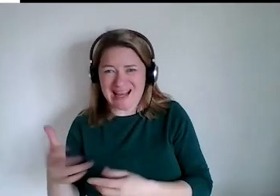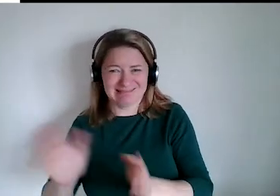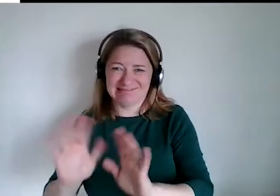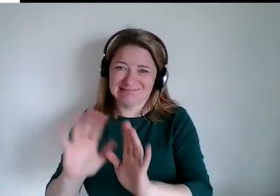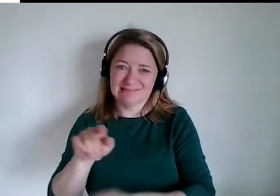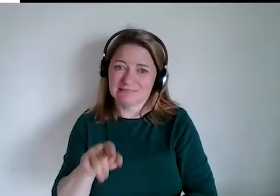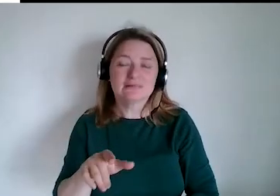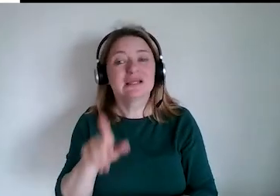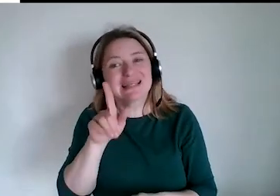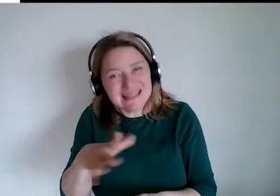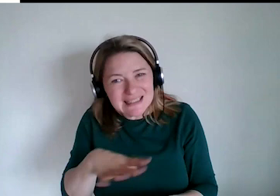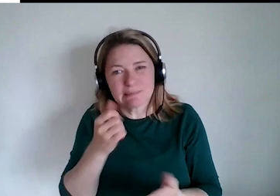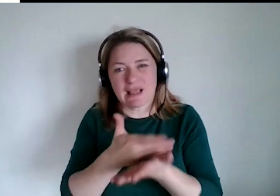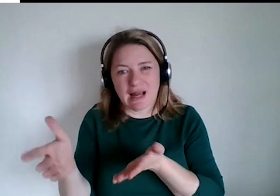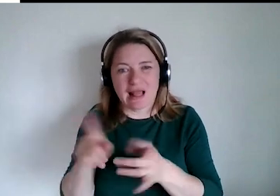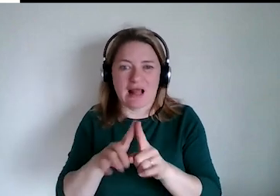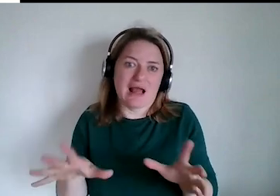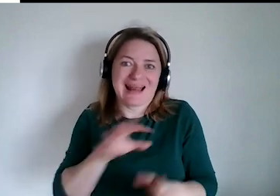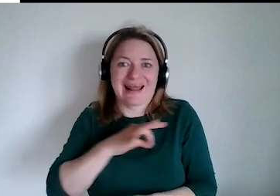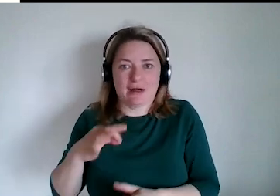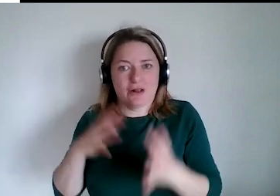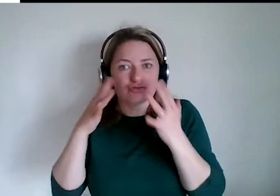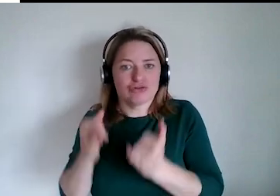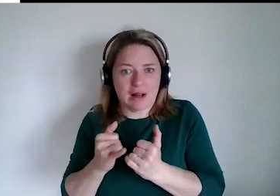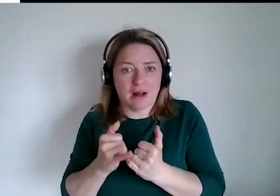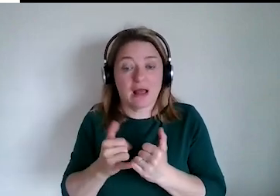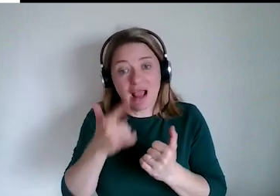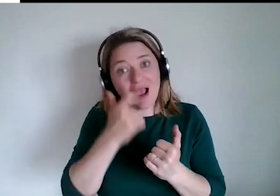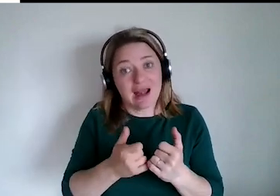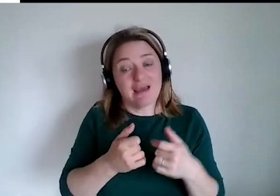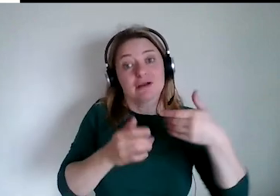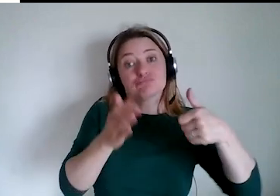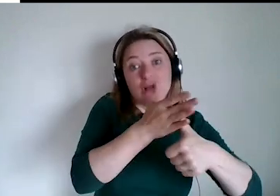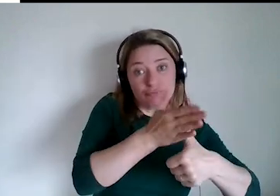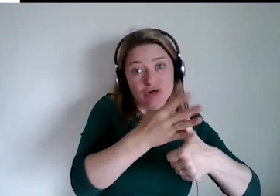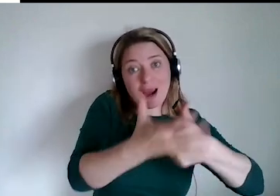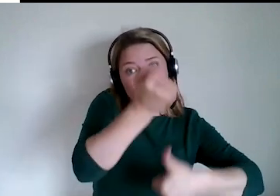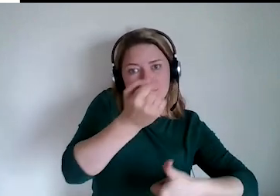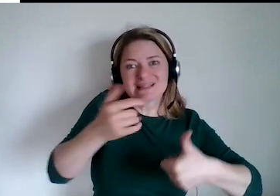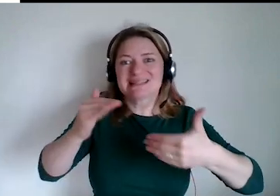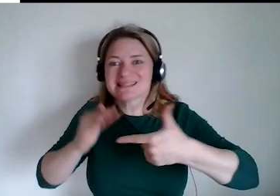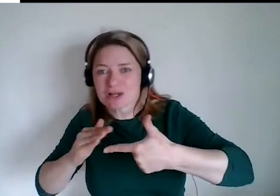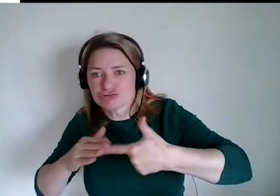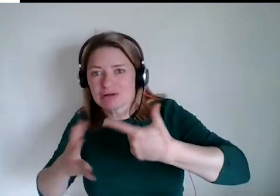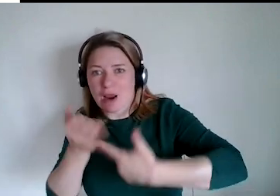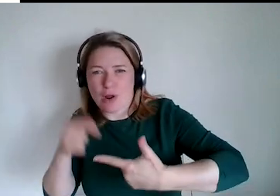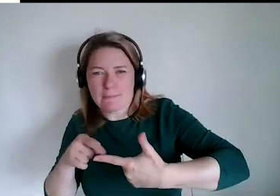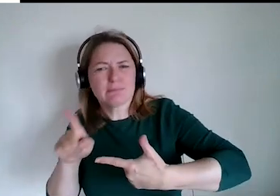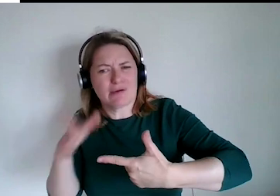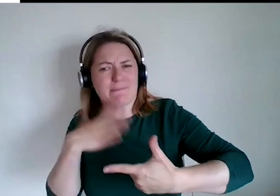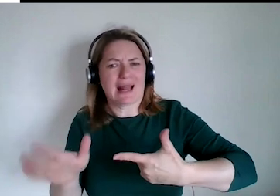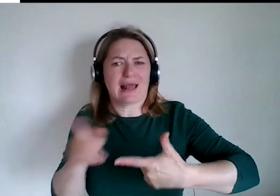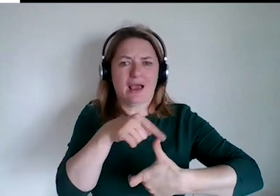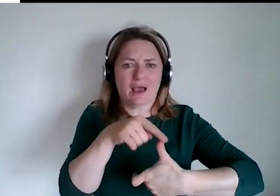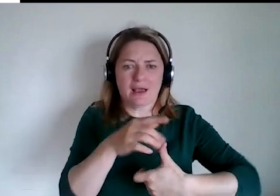very clear, a bit like a clinical trial, what your primary outcome is. You can have secondary outcomes, but be very clear about that. And also only include